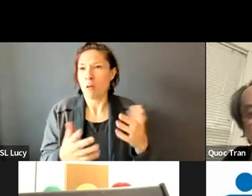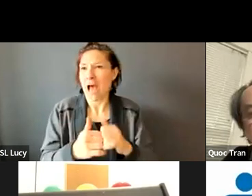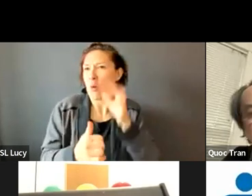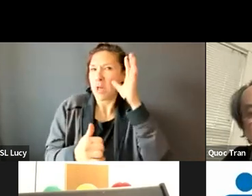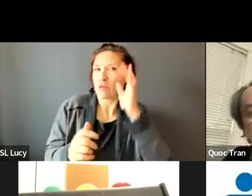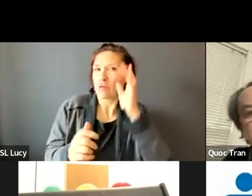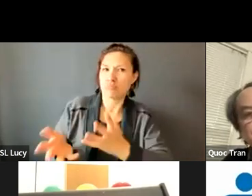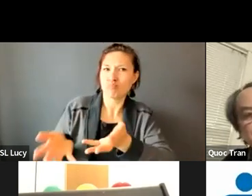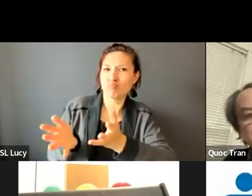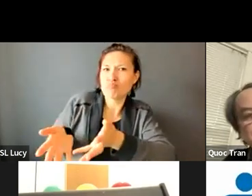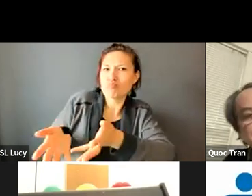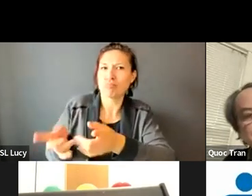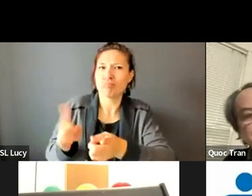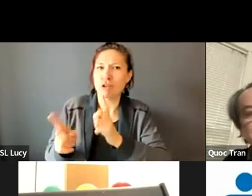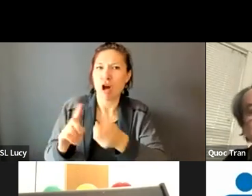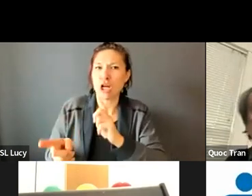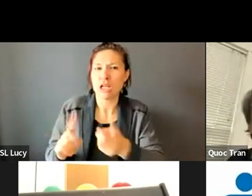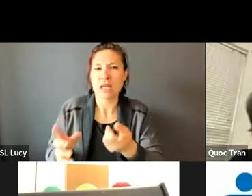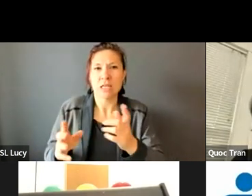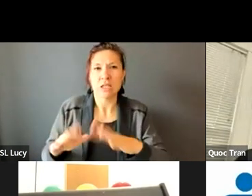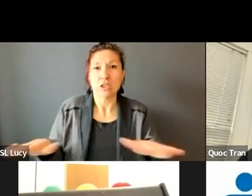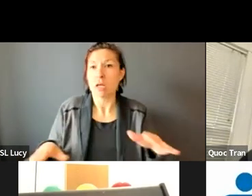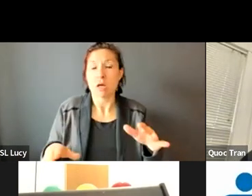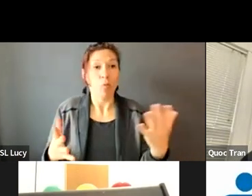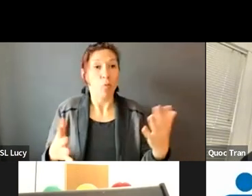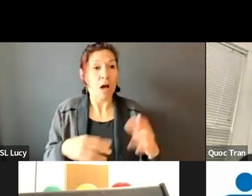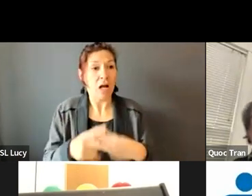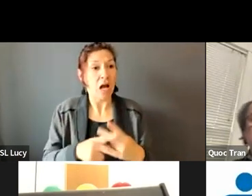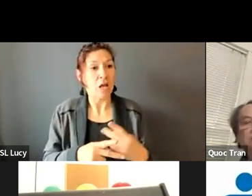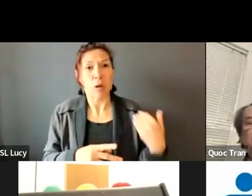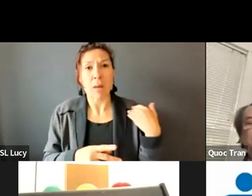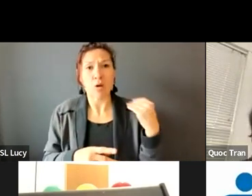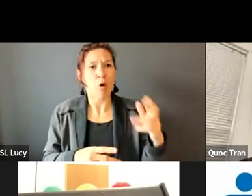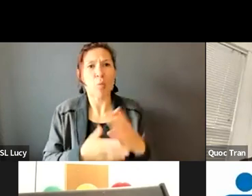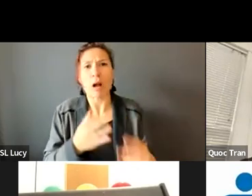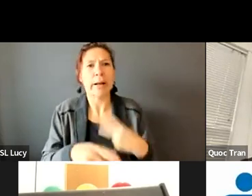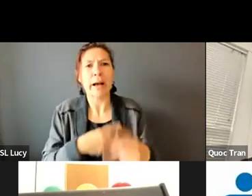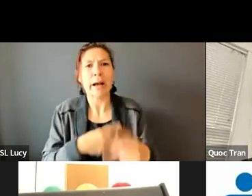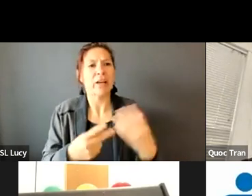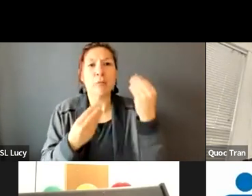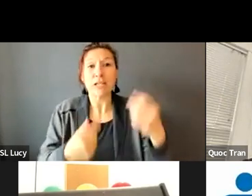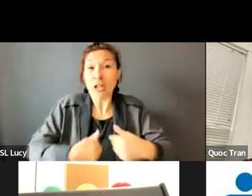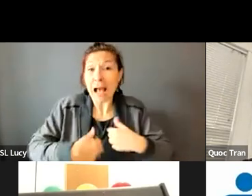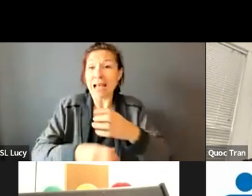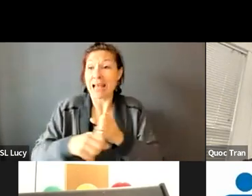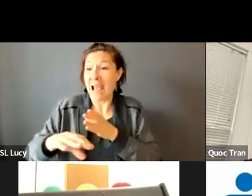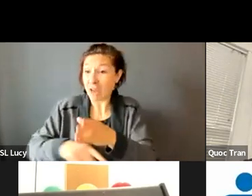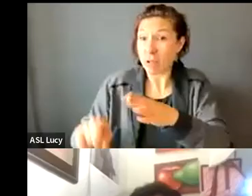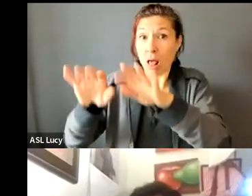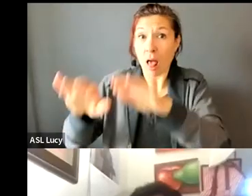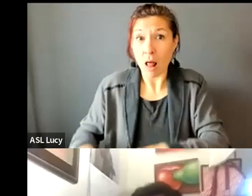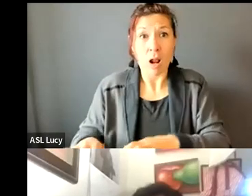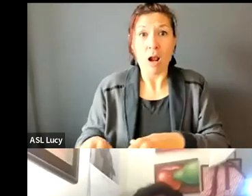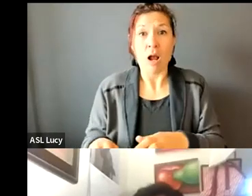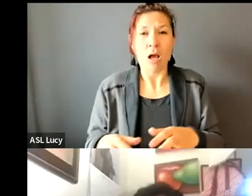that is bumped up to me not through a robo call but like here's some questions to ask your kid after they take the survey and